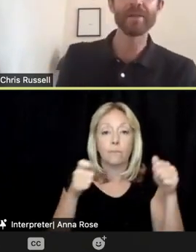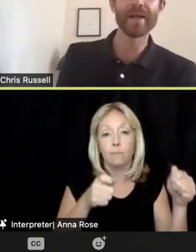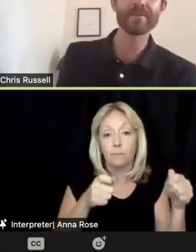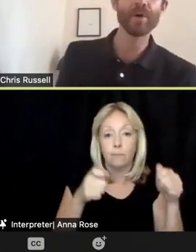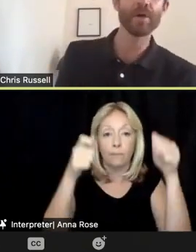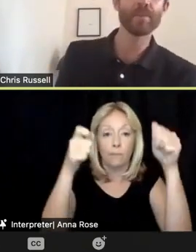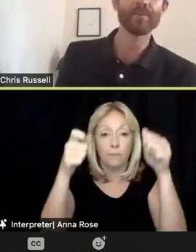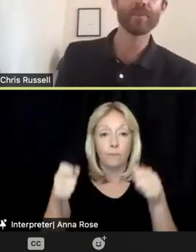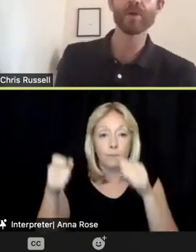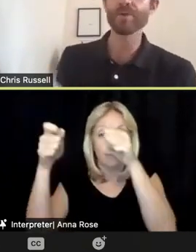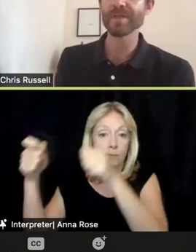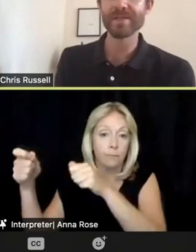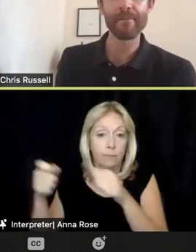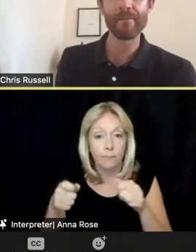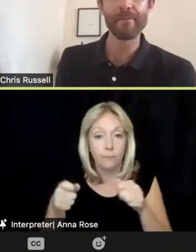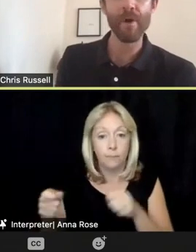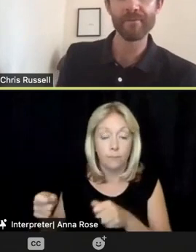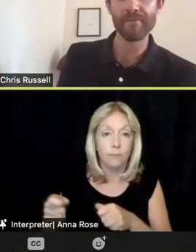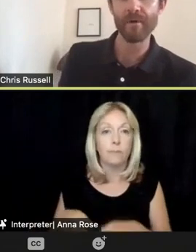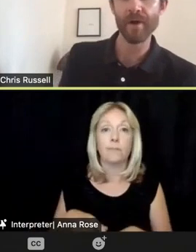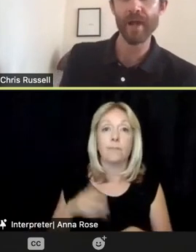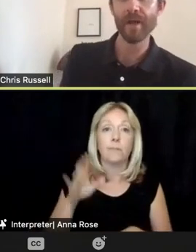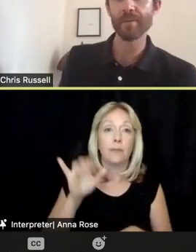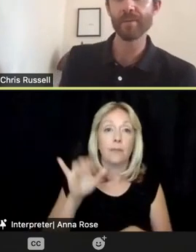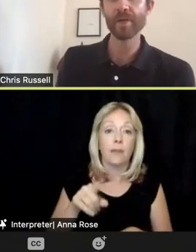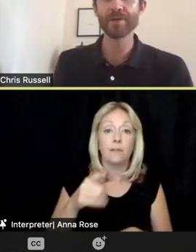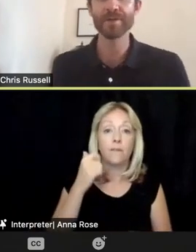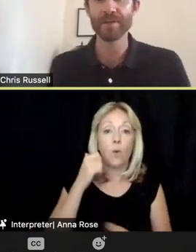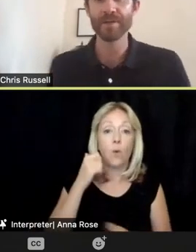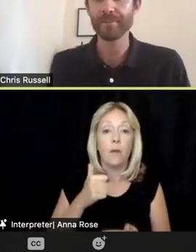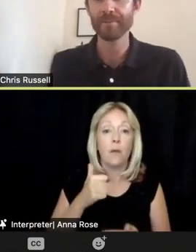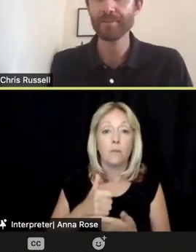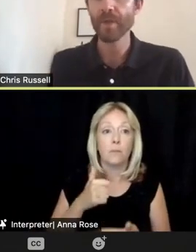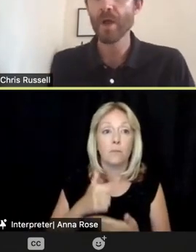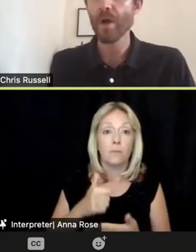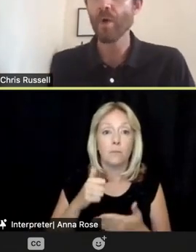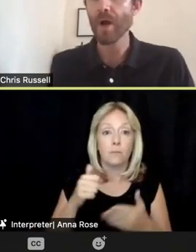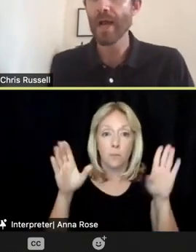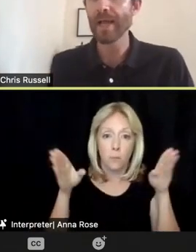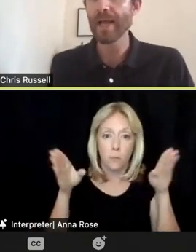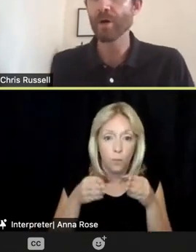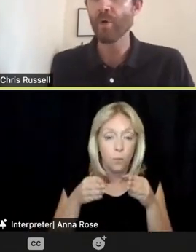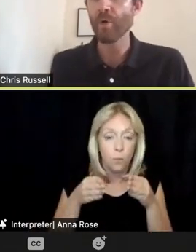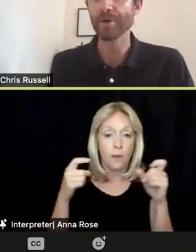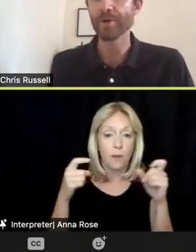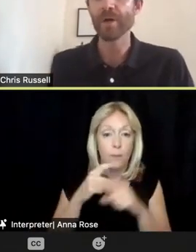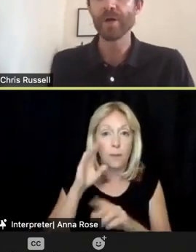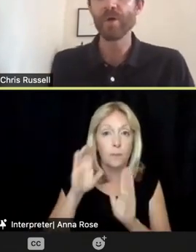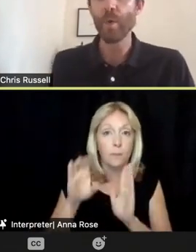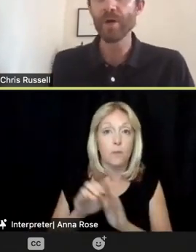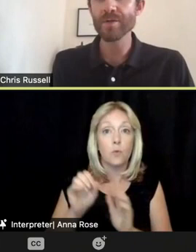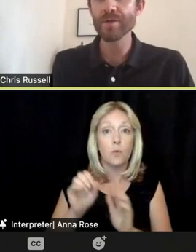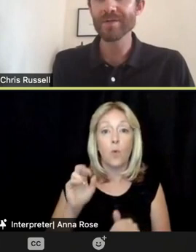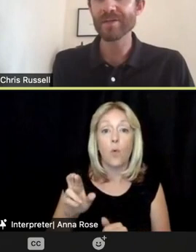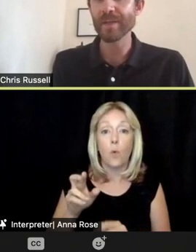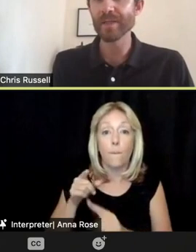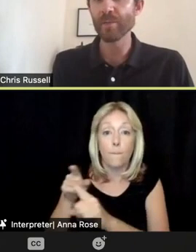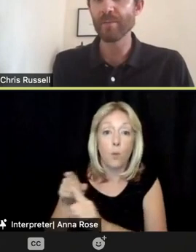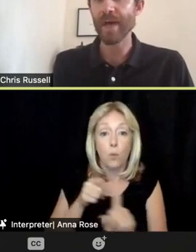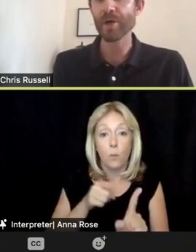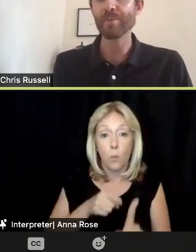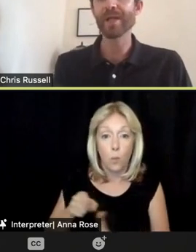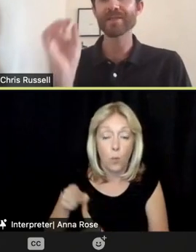a complex book. You could use the same one for a communication system or a highlighter or a pointer. The windows tend